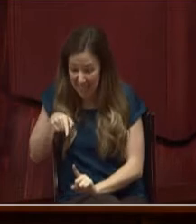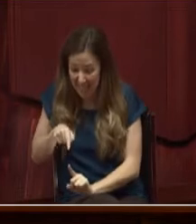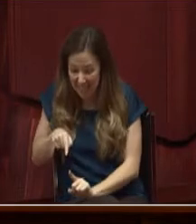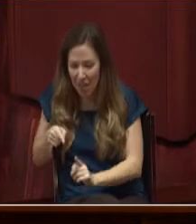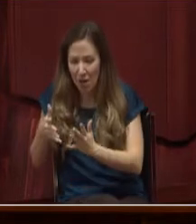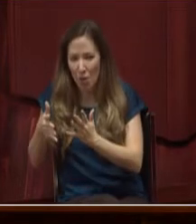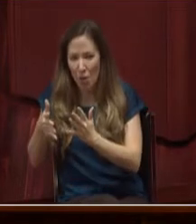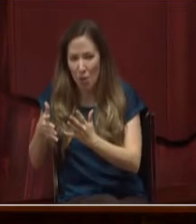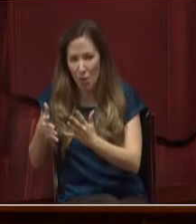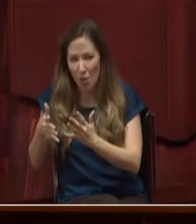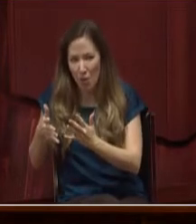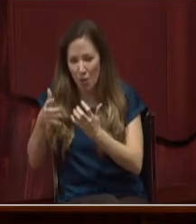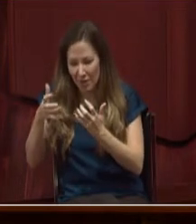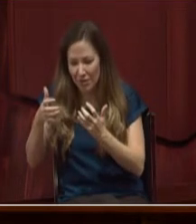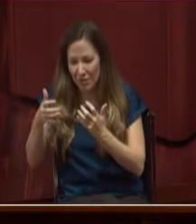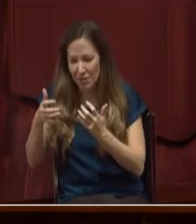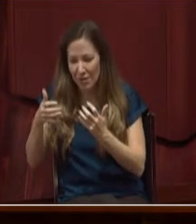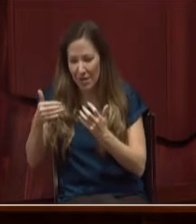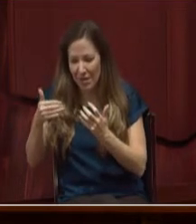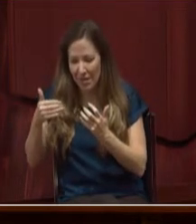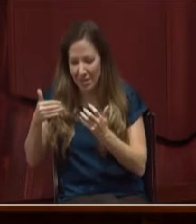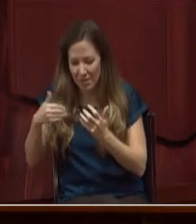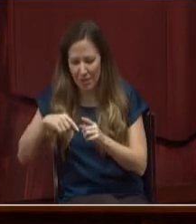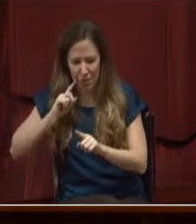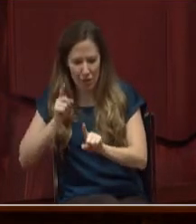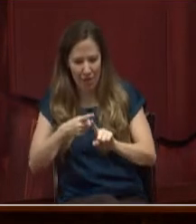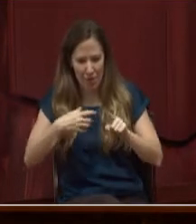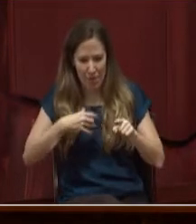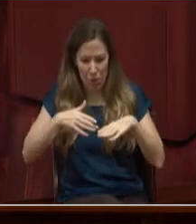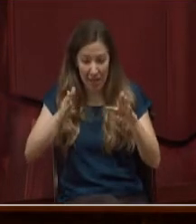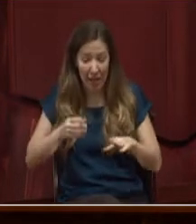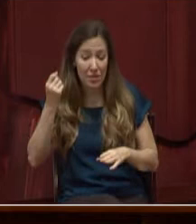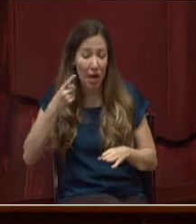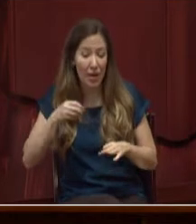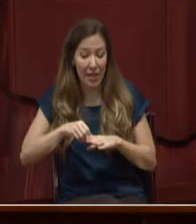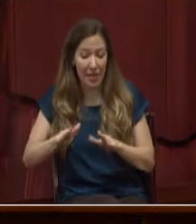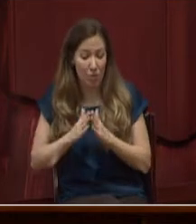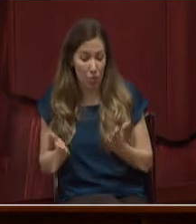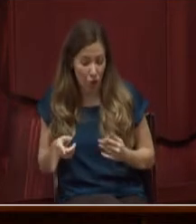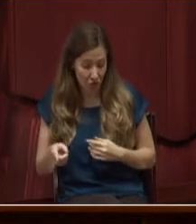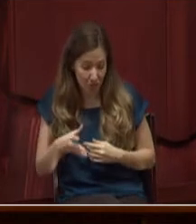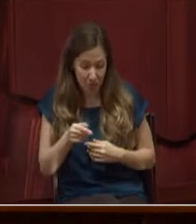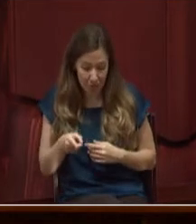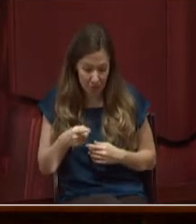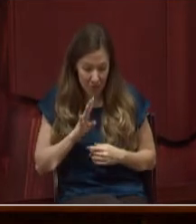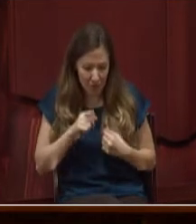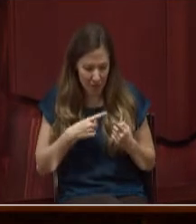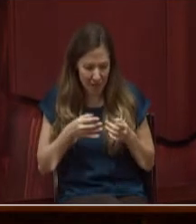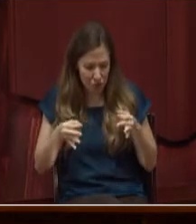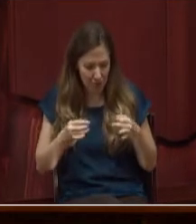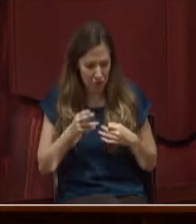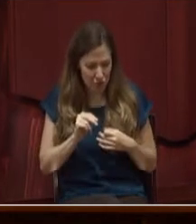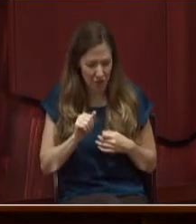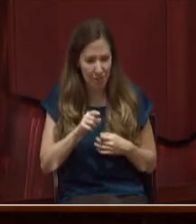wanted to have foreign policy directed from the White House. Now, in his book, The White House Years, Kissinger describes that Johnson